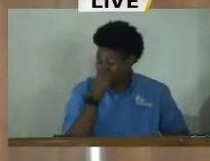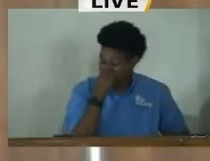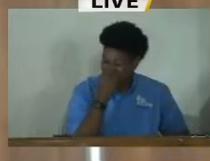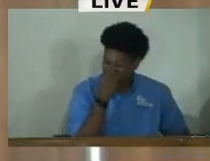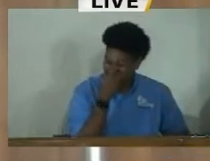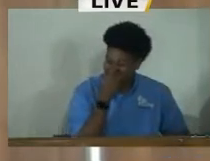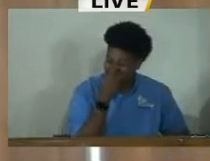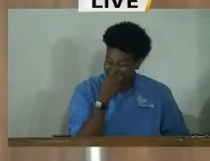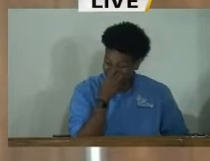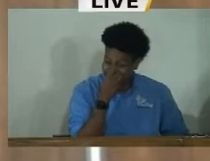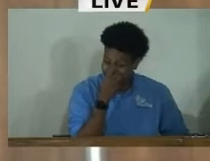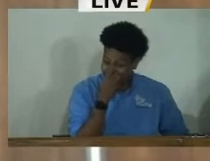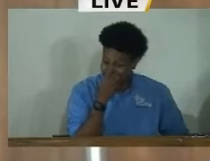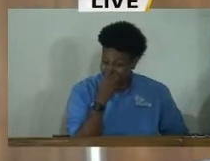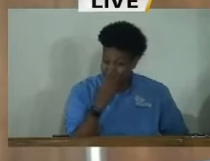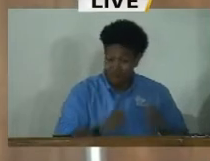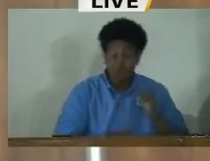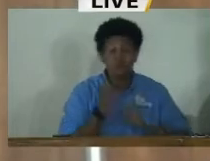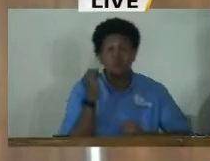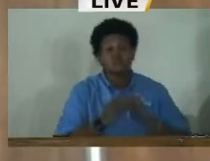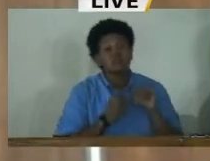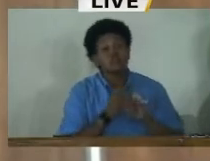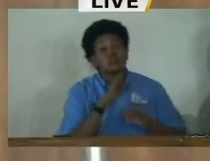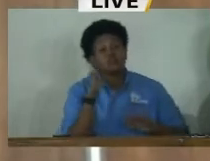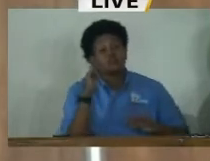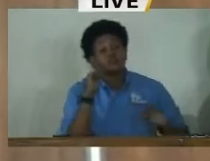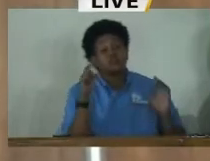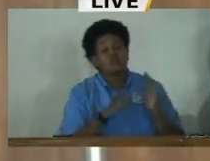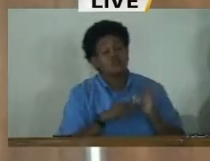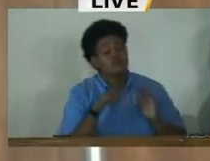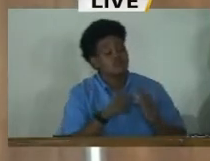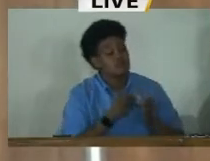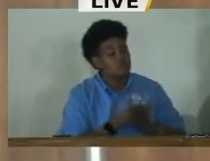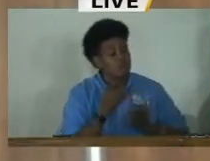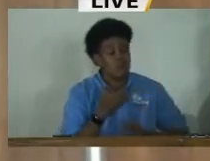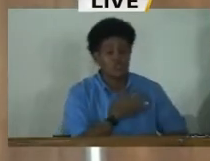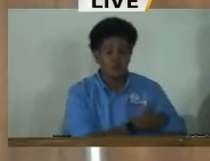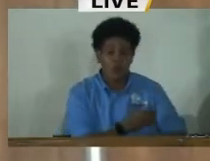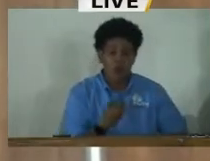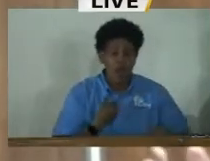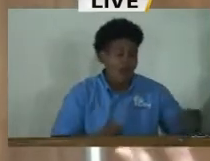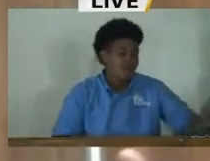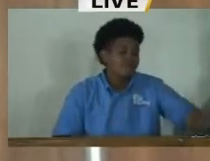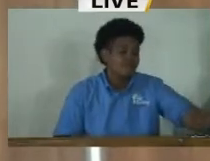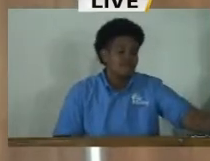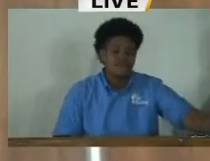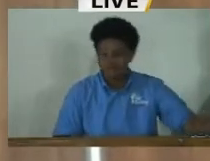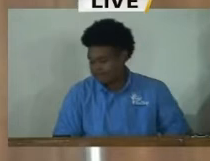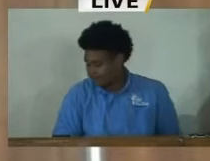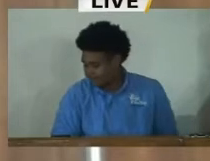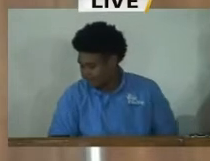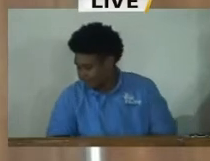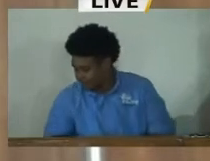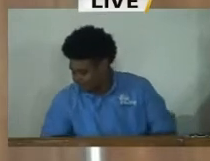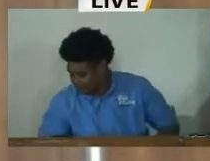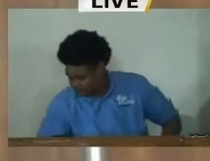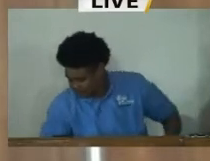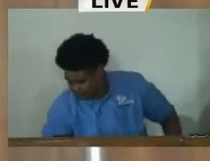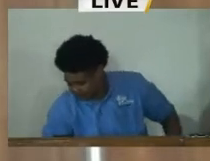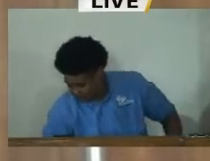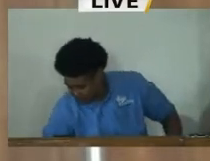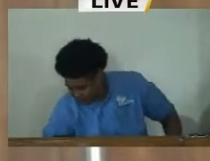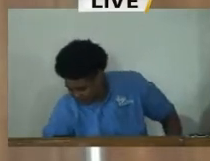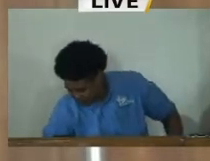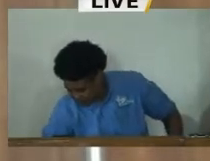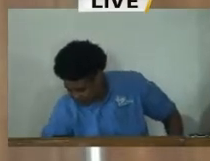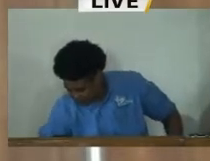Speaker, most international companies have recognized this purchasing power and have gone after it. HSBC,